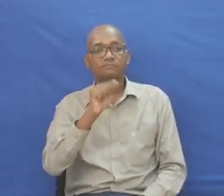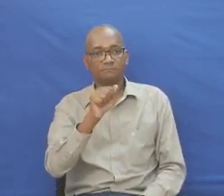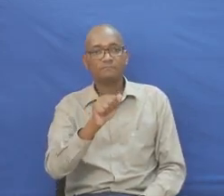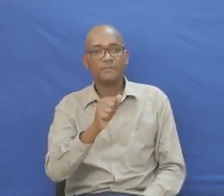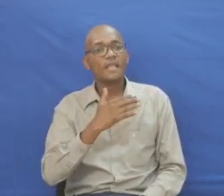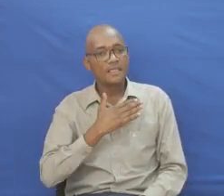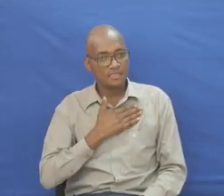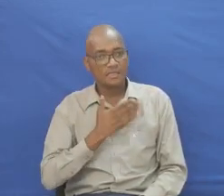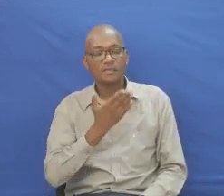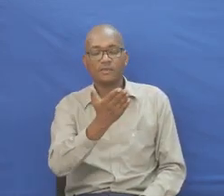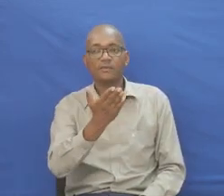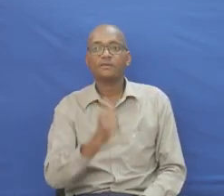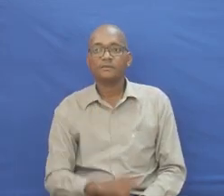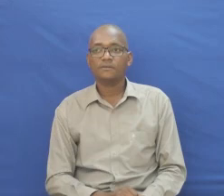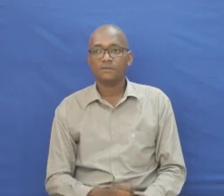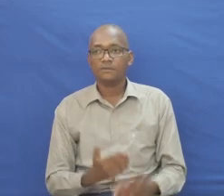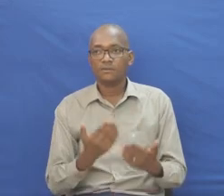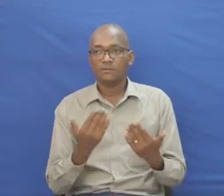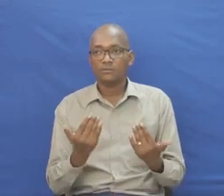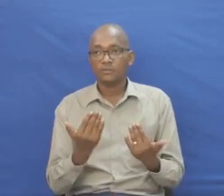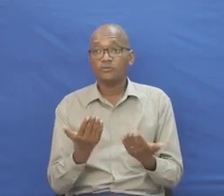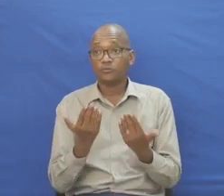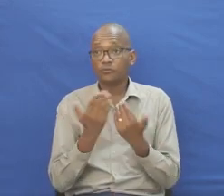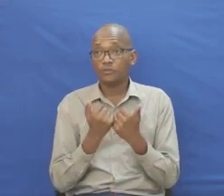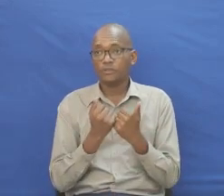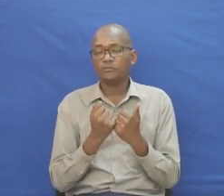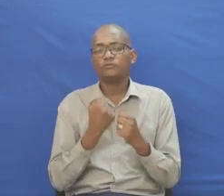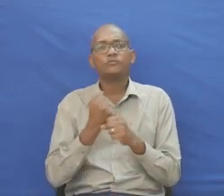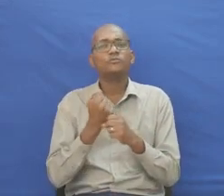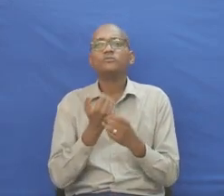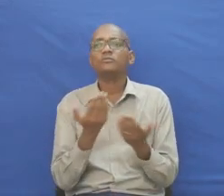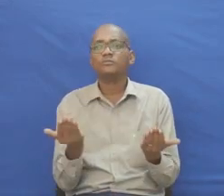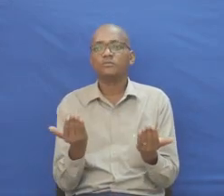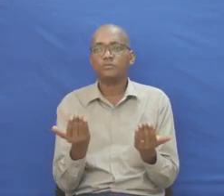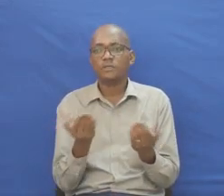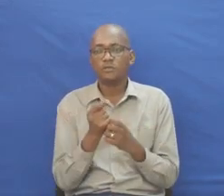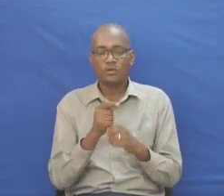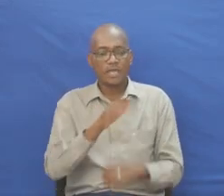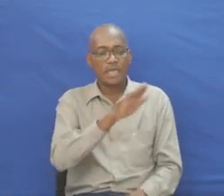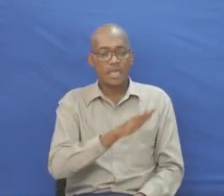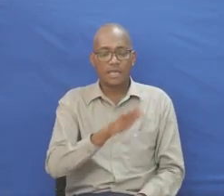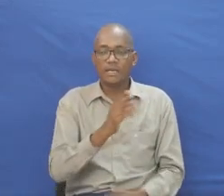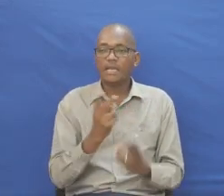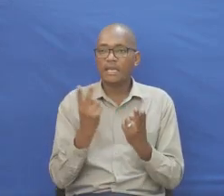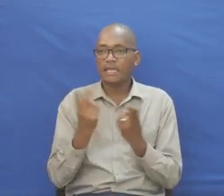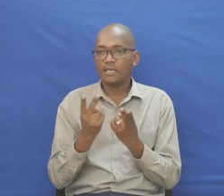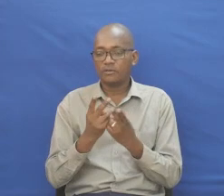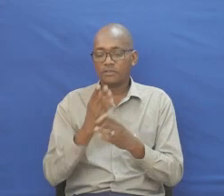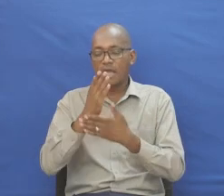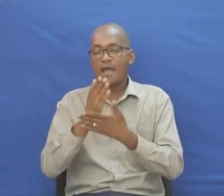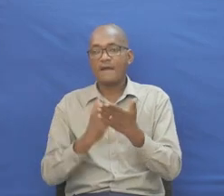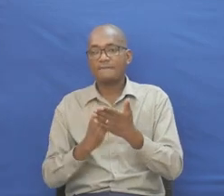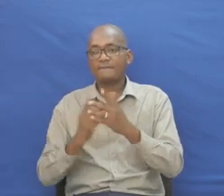45. Yes, it is 45. Thank you very much. Now, if we substitute it here, what are you going to get? We get